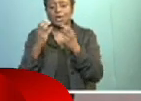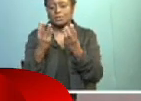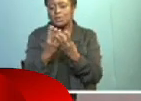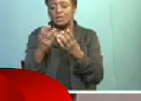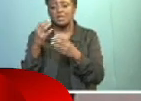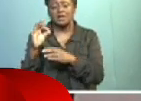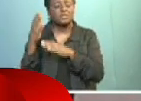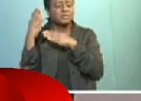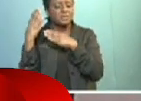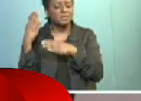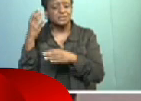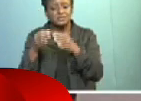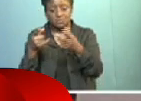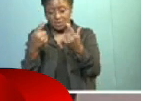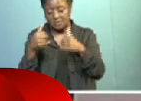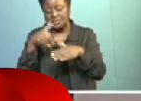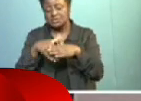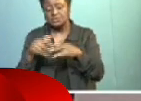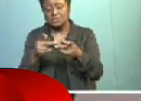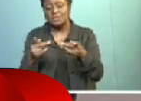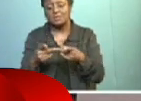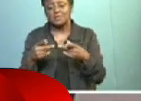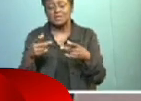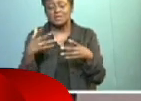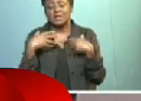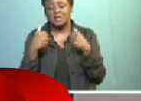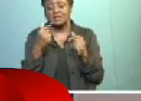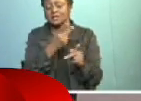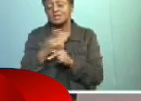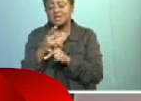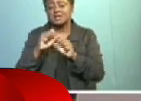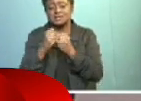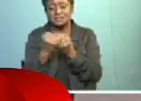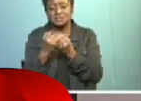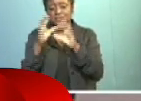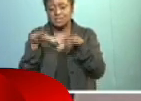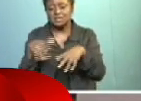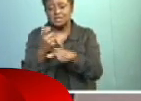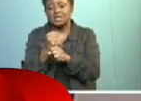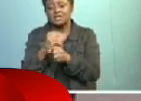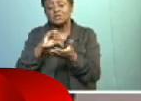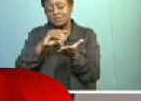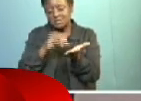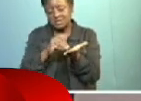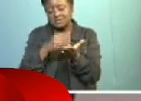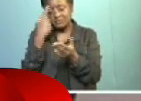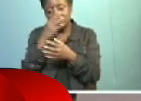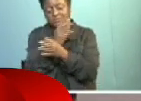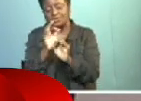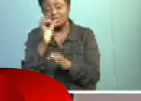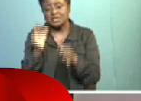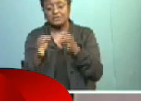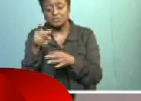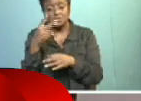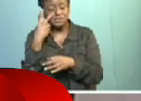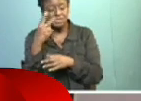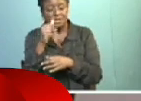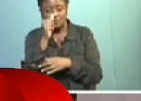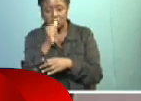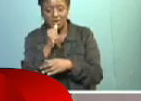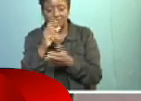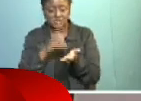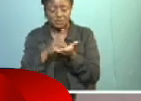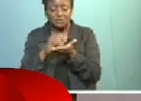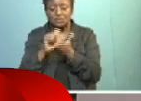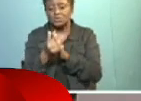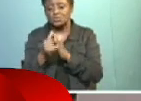And so if you come into the public care system, you can get those medicines for free. And if you are seeing a private doctor, those medicines are also